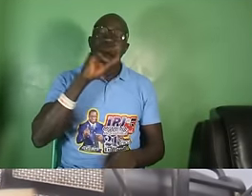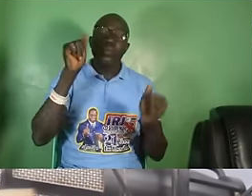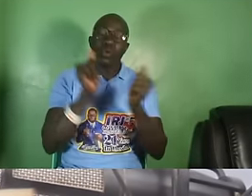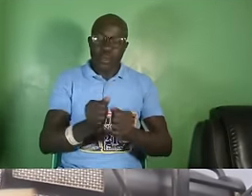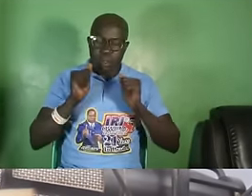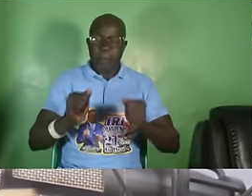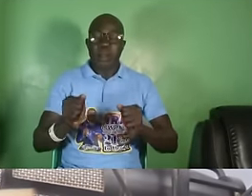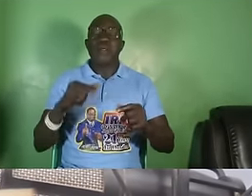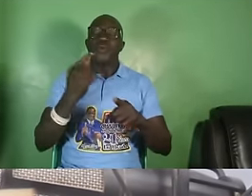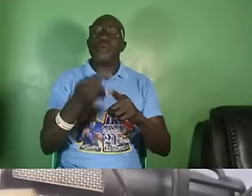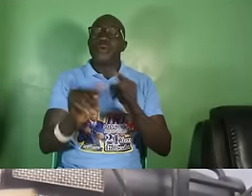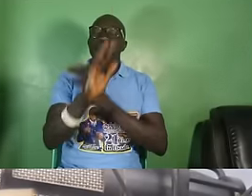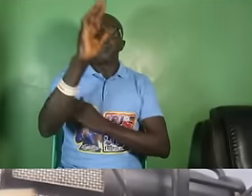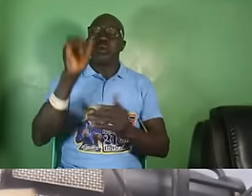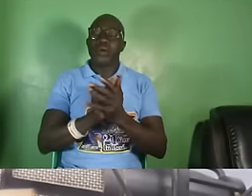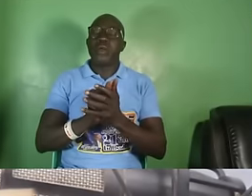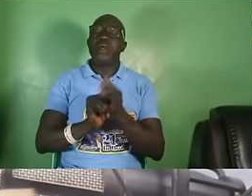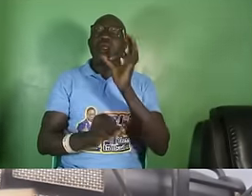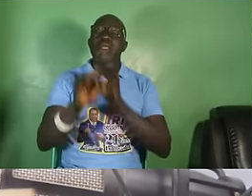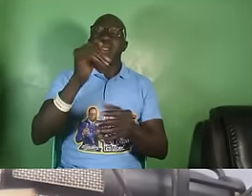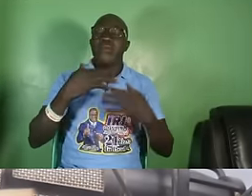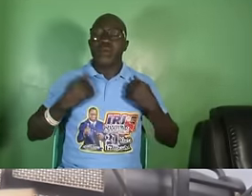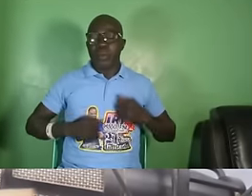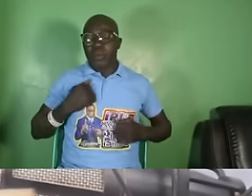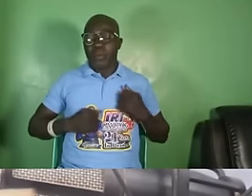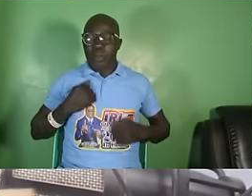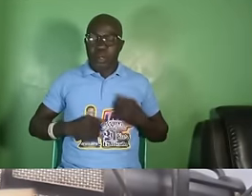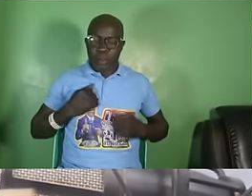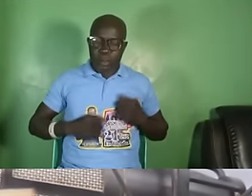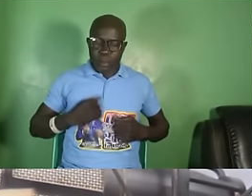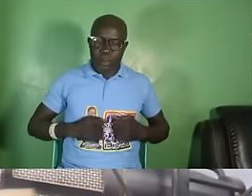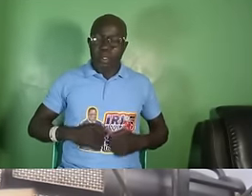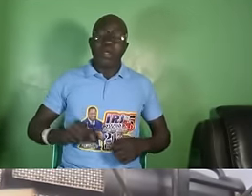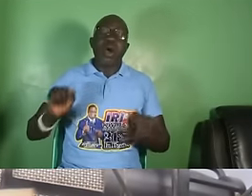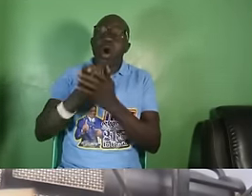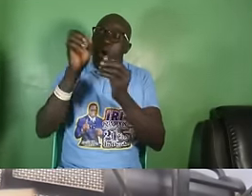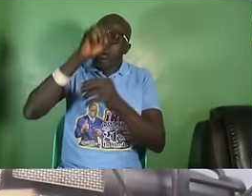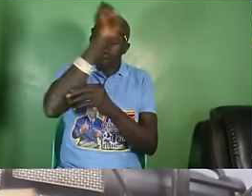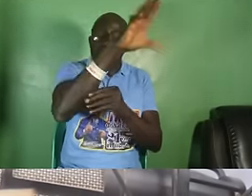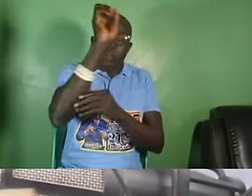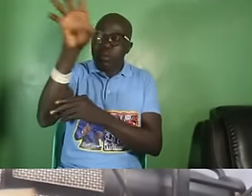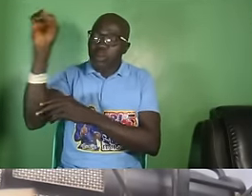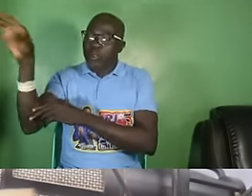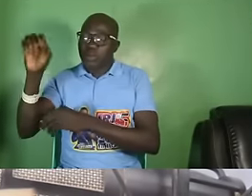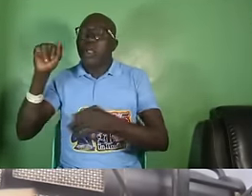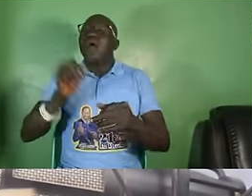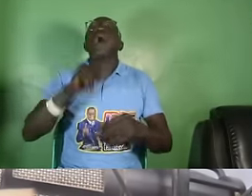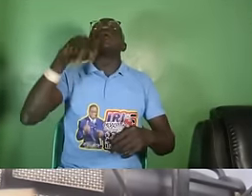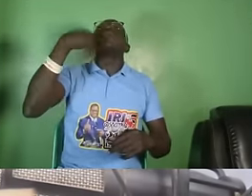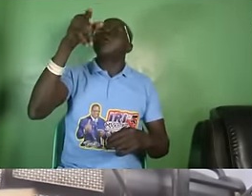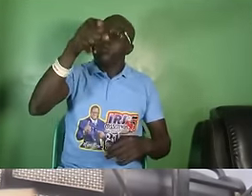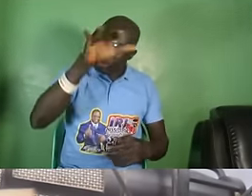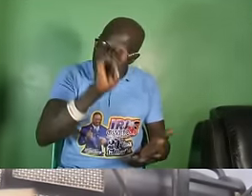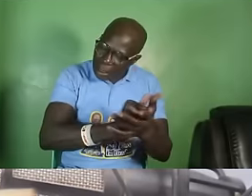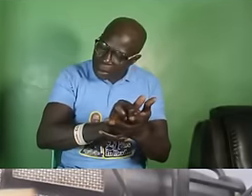Pẹ̀lú agbára ọ̀rọ̀ náà. Bá a bá wẹ̀ nínú omi yìí. You bear from the water. Abọ́ fi ṣe ìbú wọn. Or you sprinkle it. Èmi ń sọ báyìí fún ọ pé. I